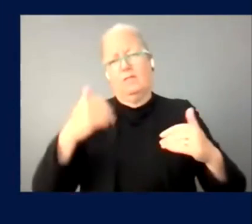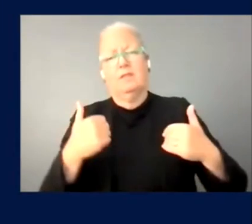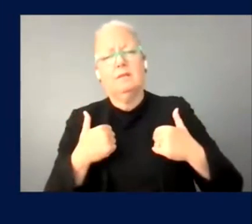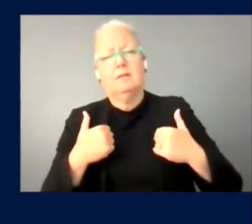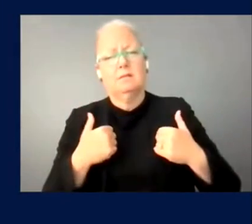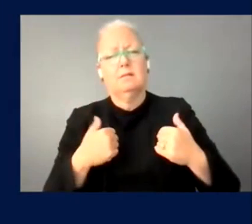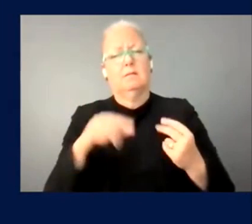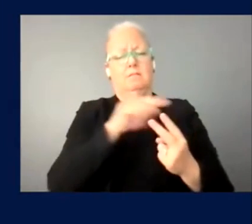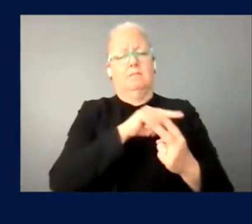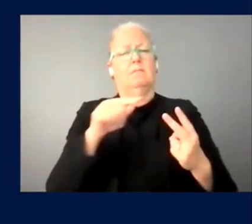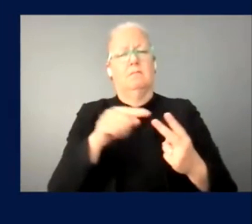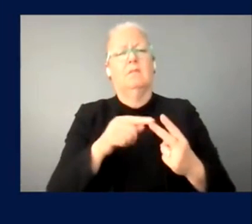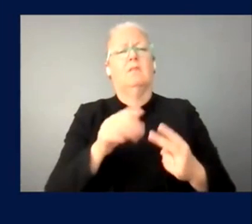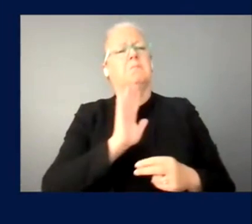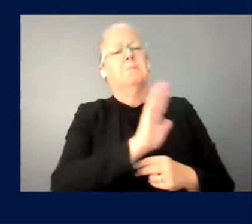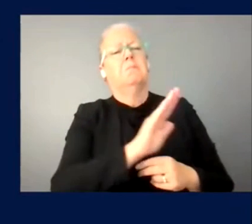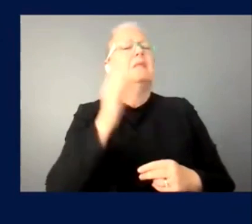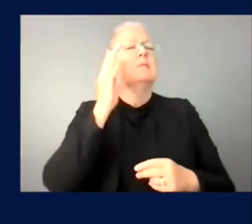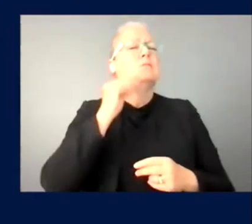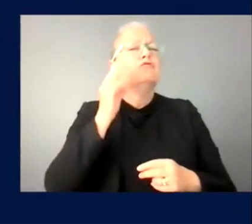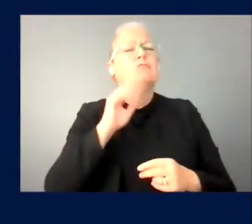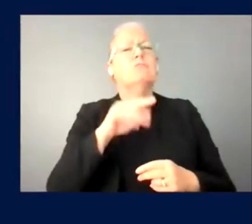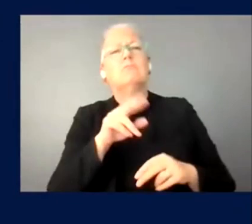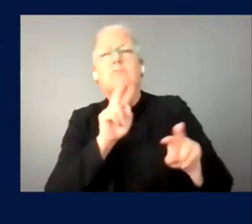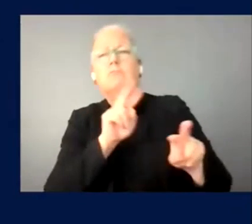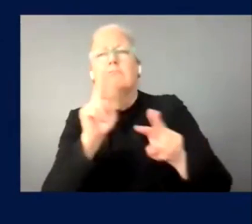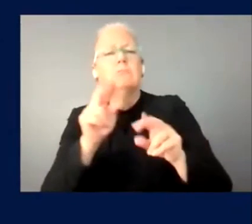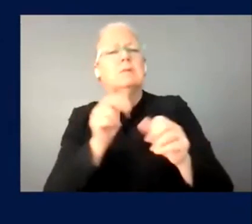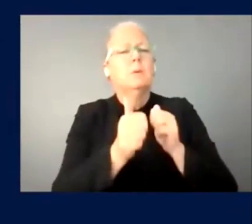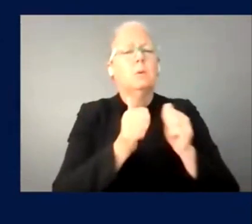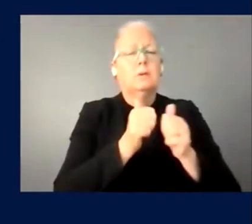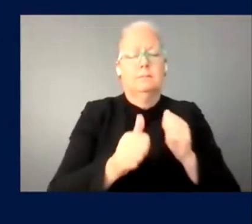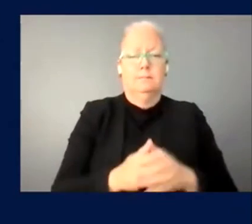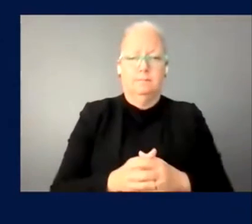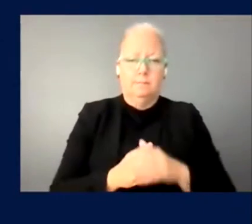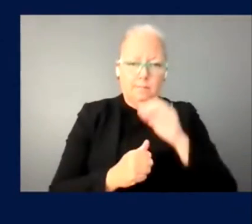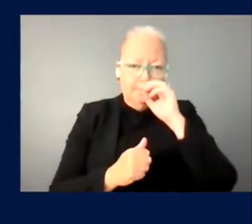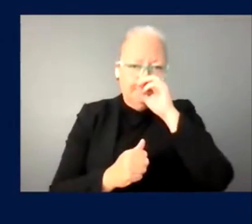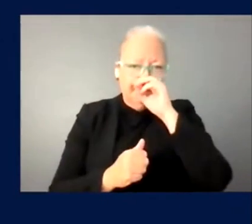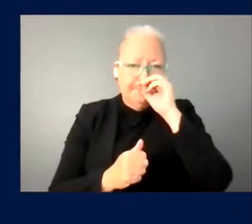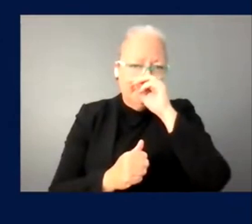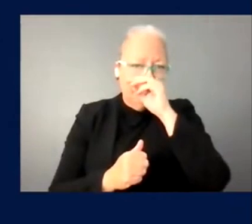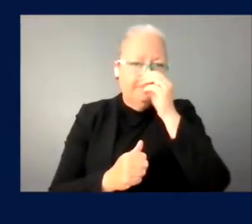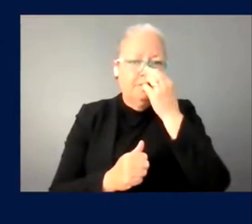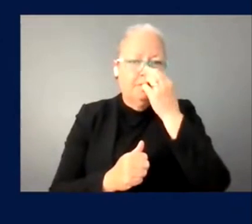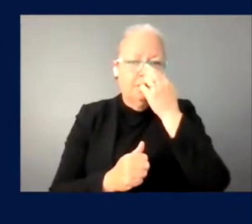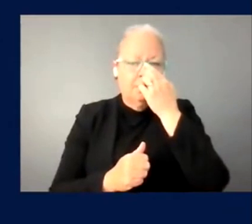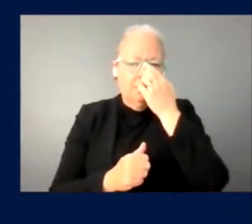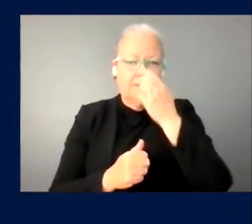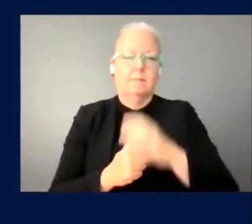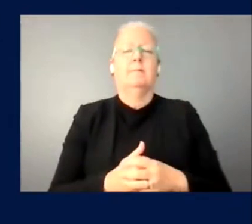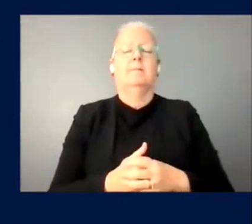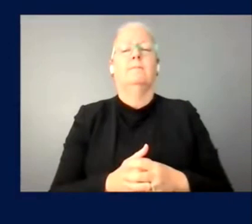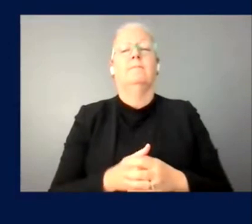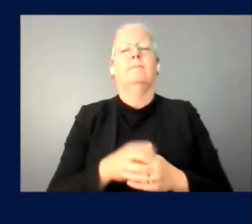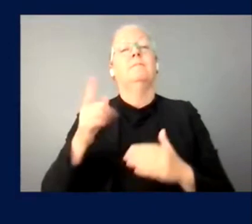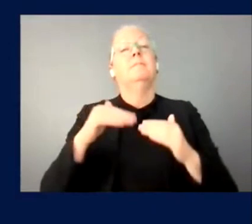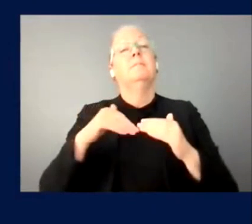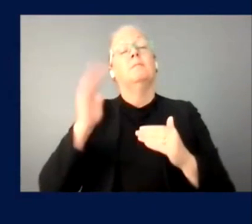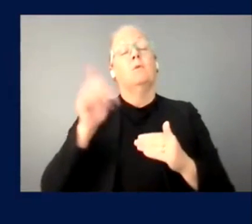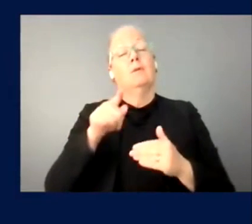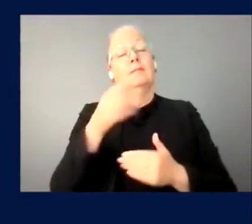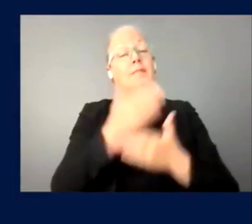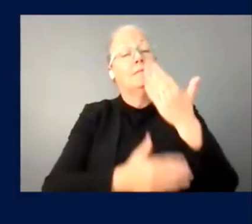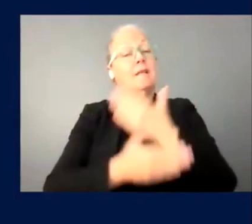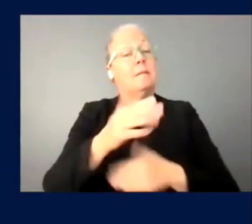So who is non-visibly disabled or who has a non-visible condition? Well, it's actually the majority of disabled people,